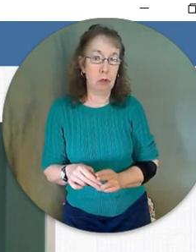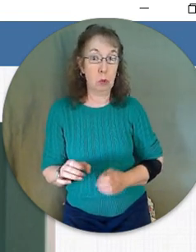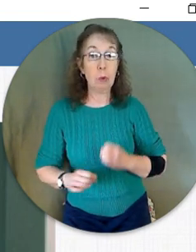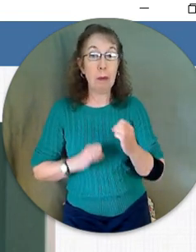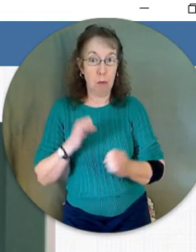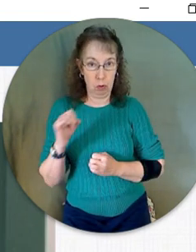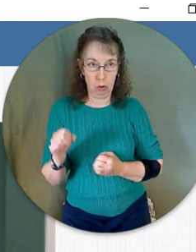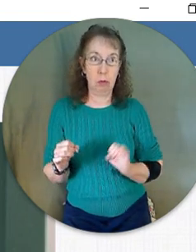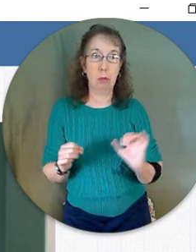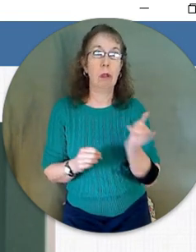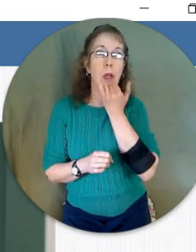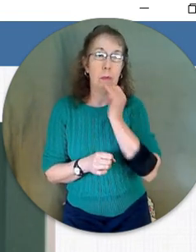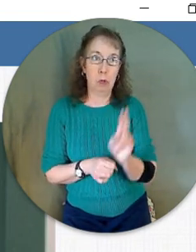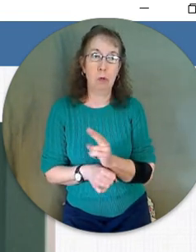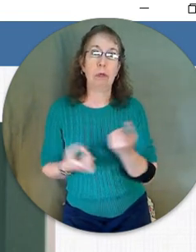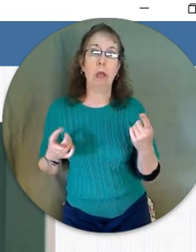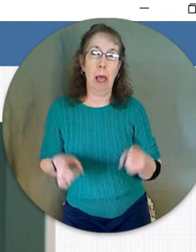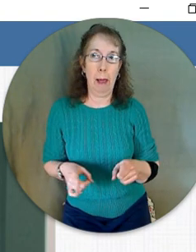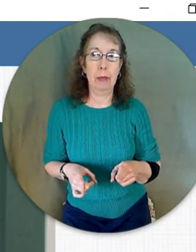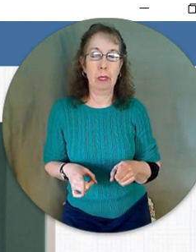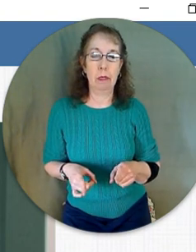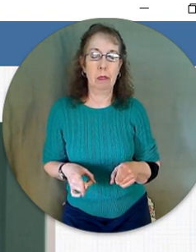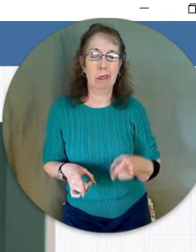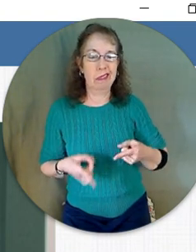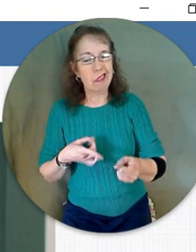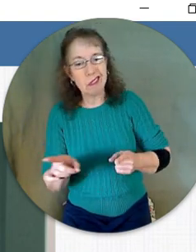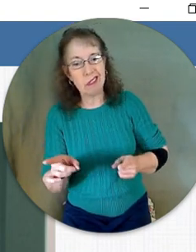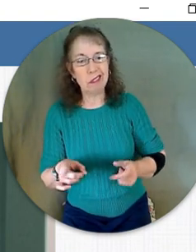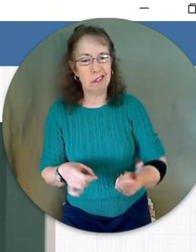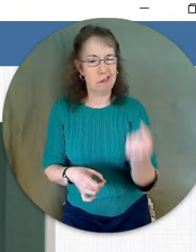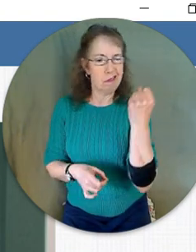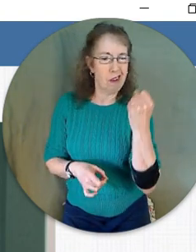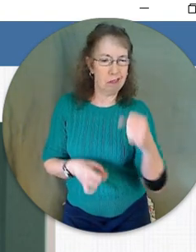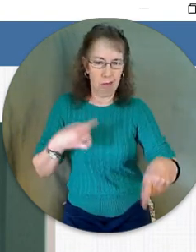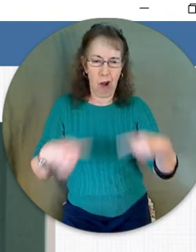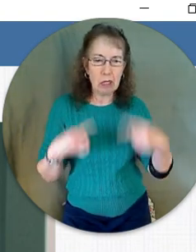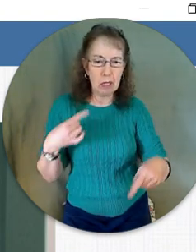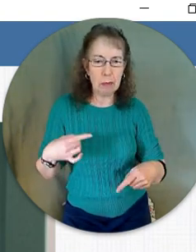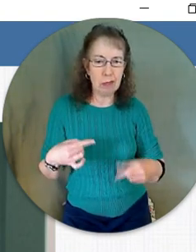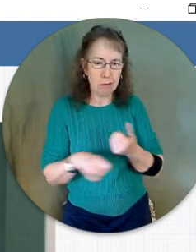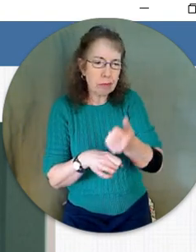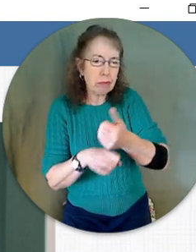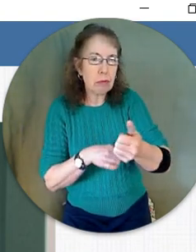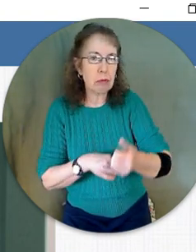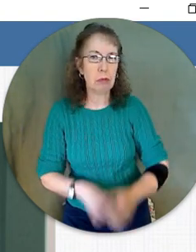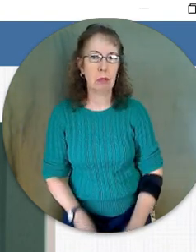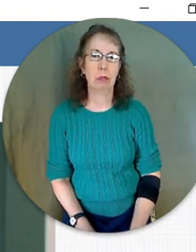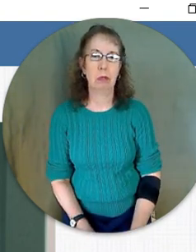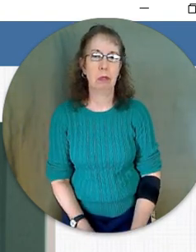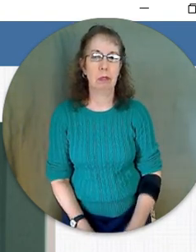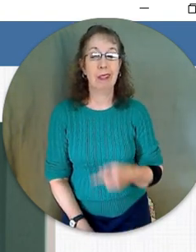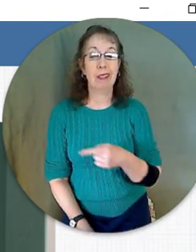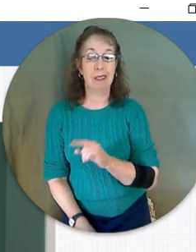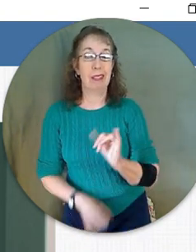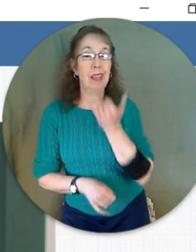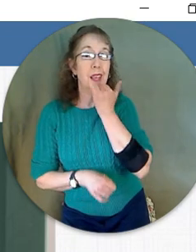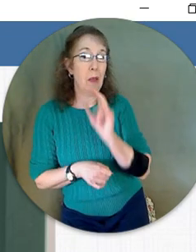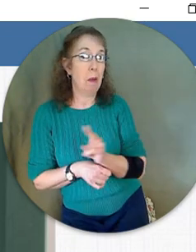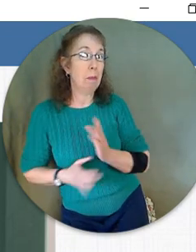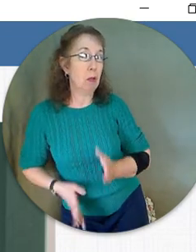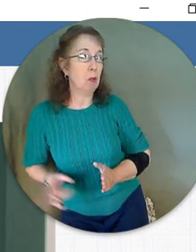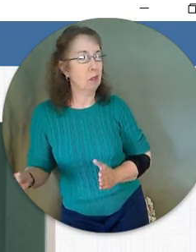goes on: insults, threats, arguments, accusations. So this is where the abuser,